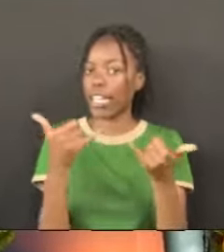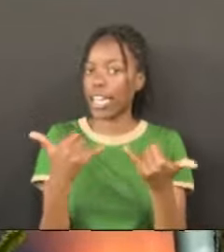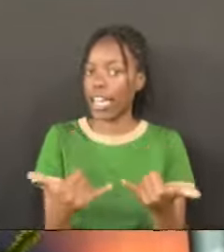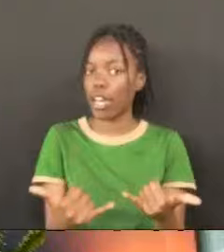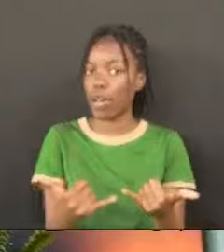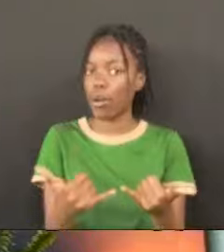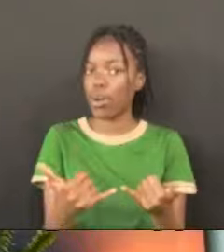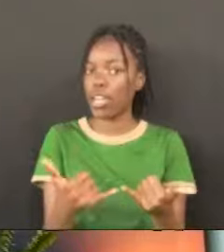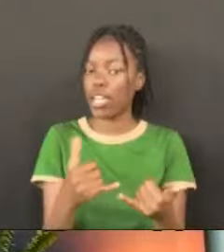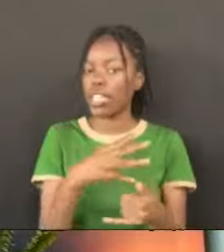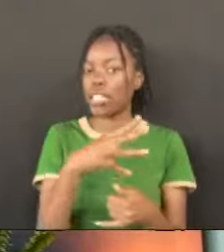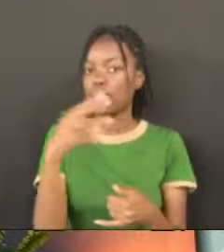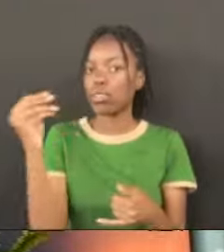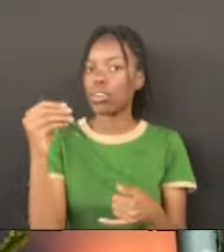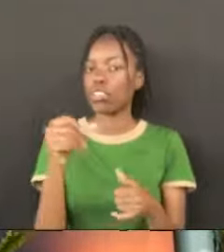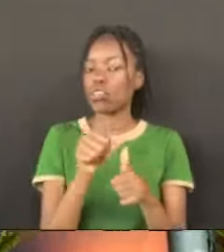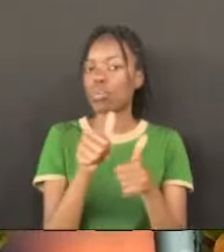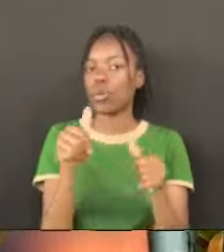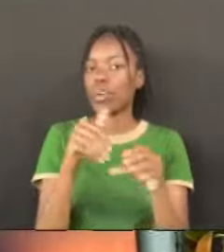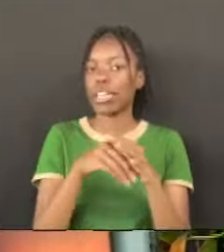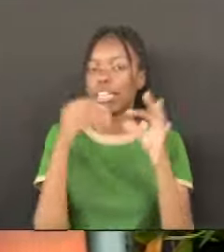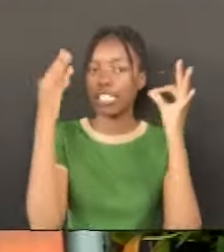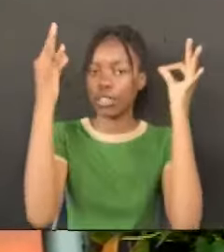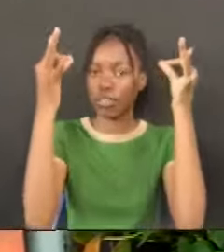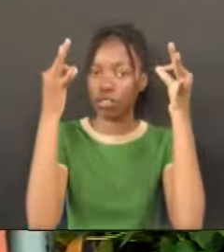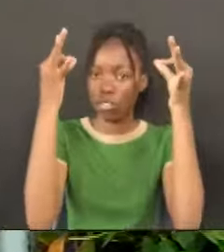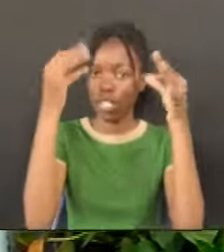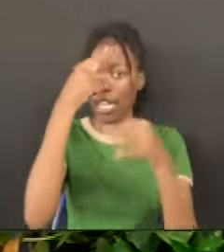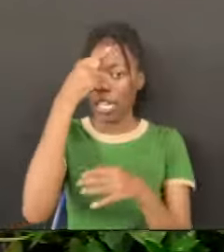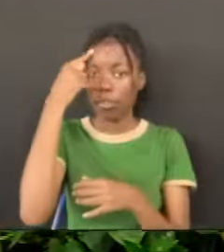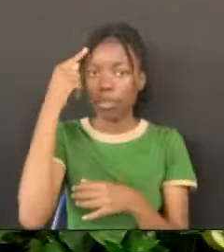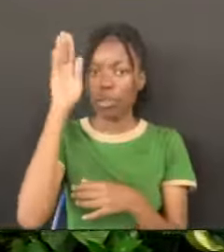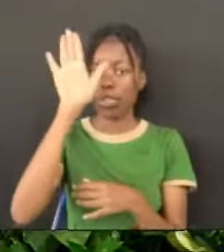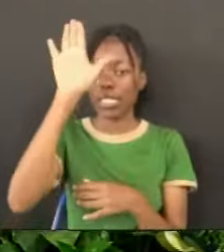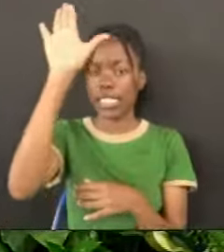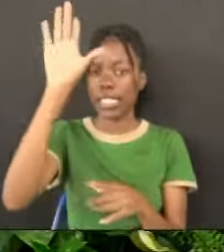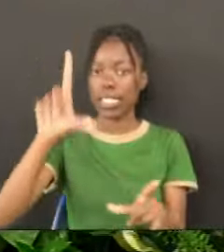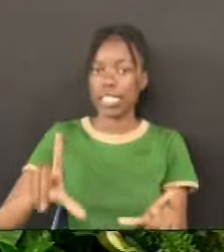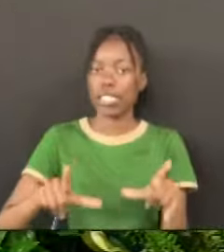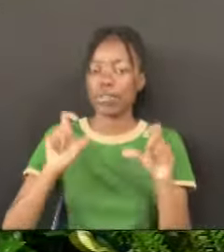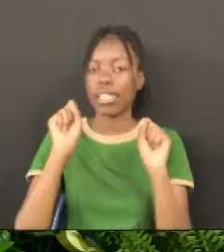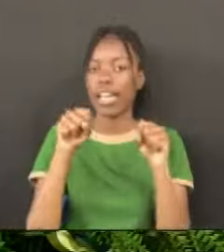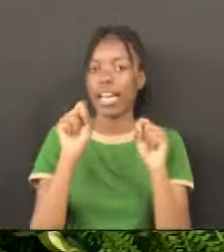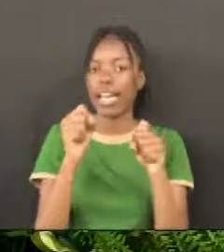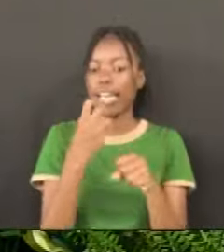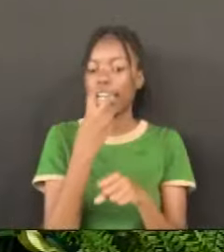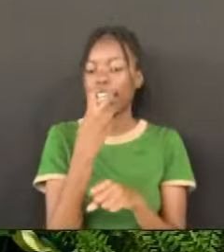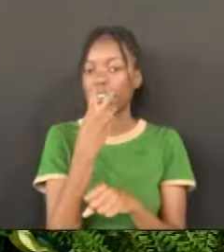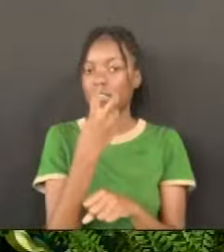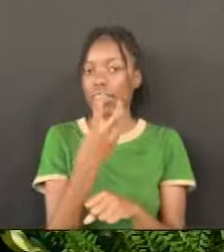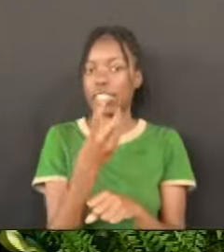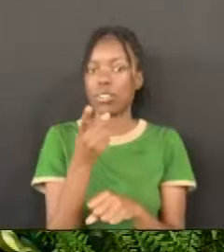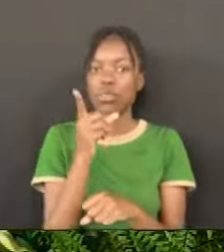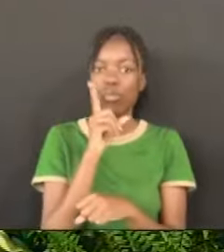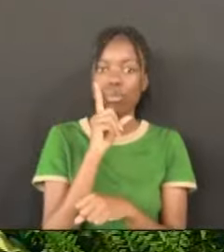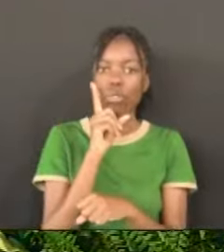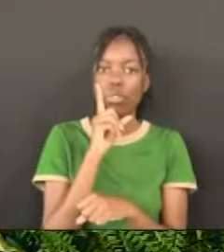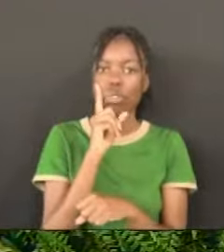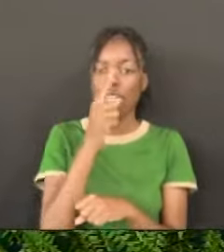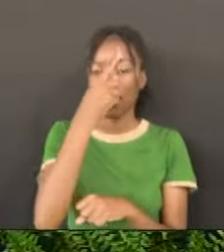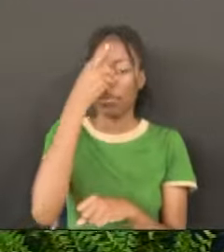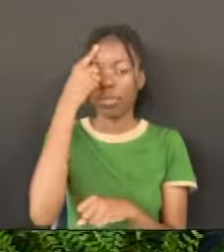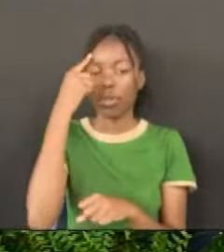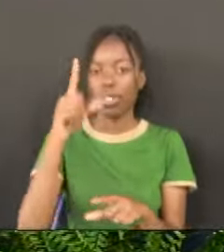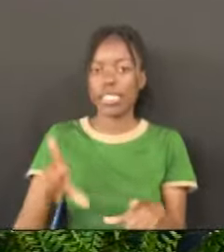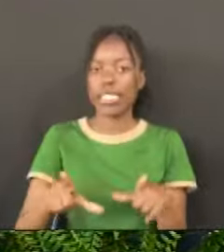well in the future. For because He lives, I can face tomorrow. Because He lives, all